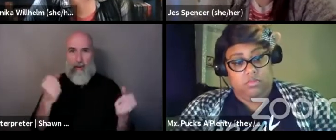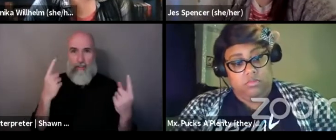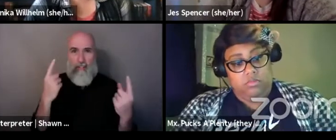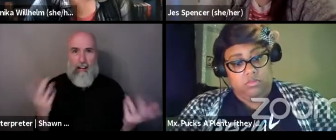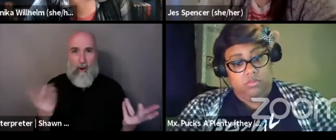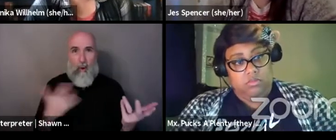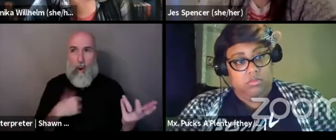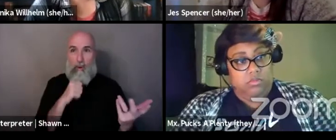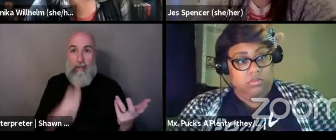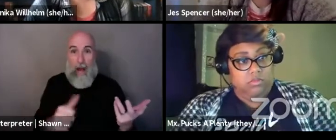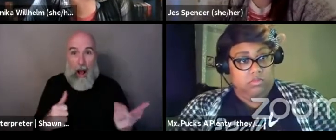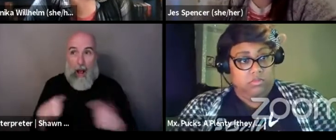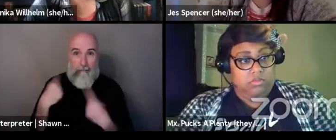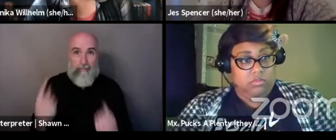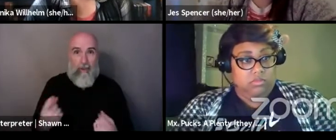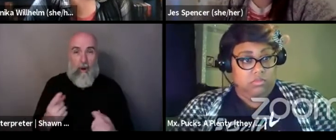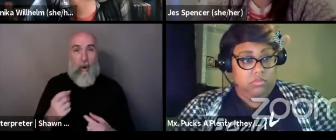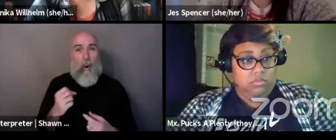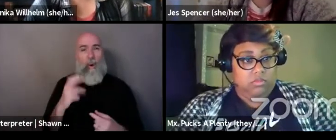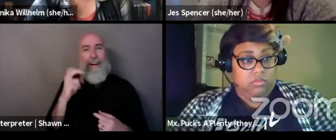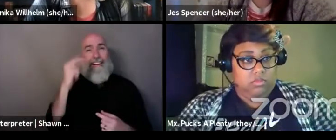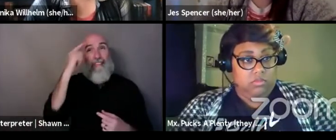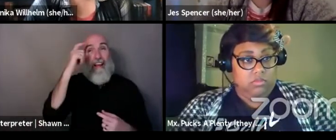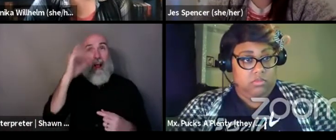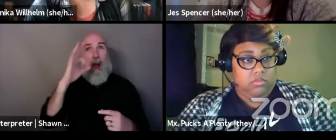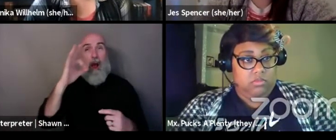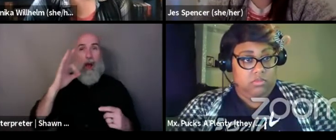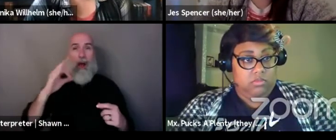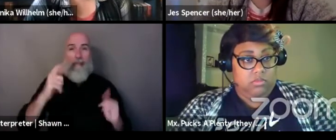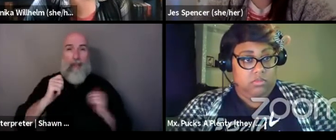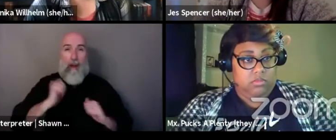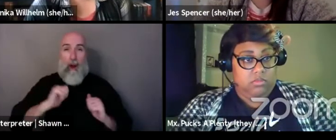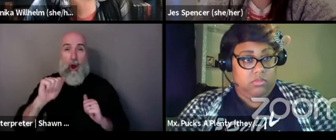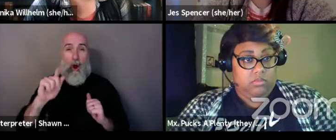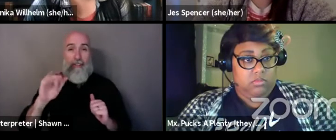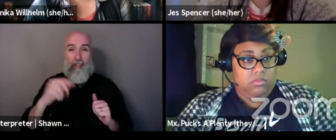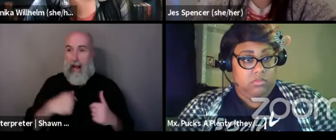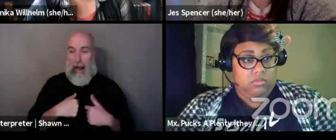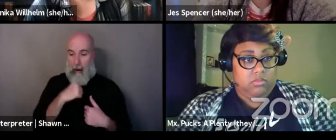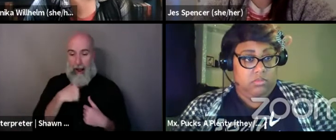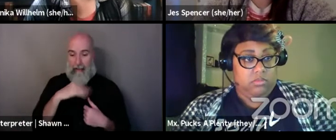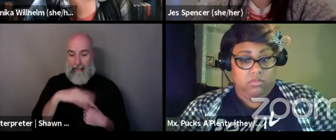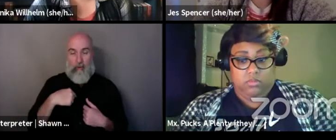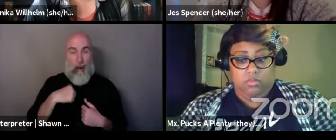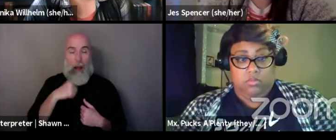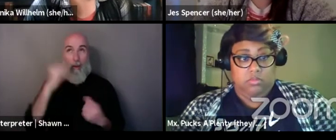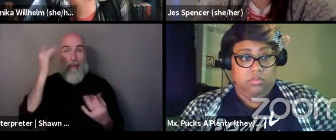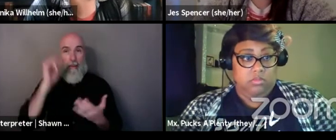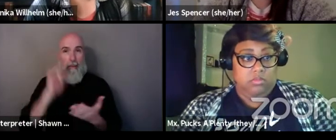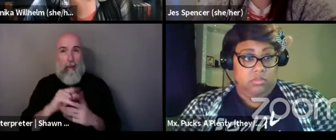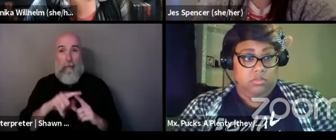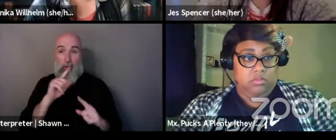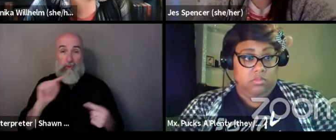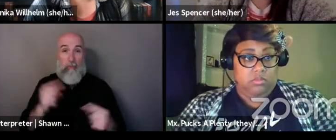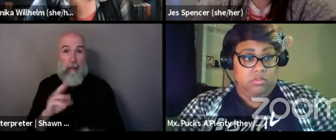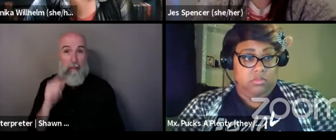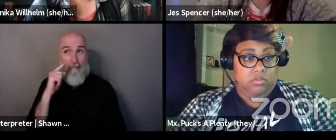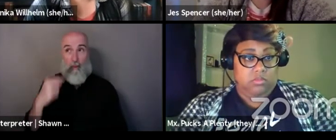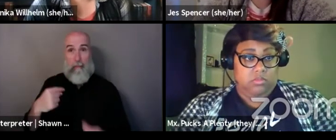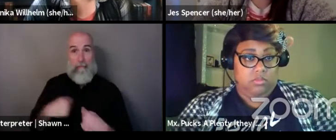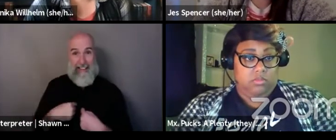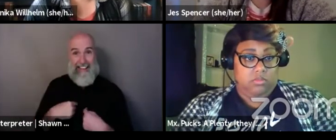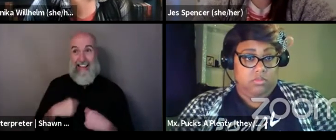why we don't partner with the, or like even thinking of auditions. Like, I personally don't have kids, so I don't have to think about it. And it's a pain in the butt for me to have to